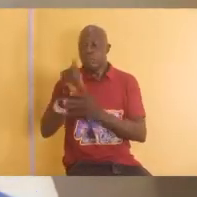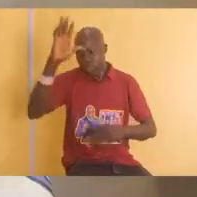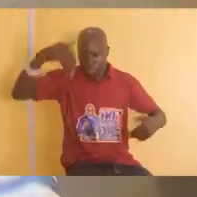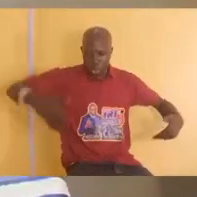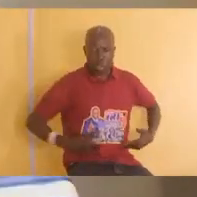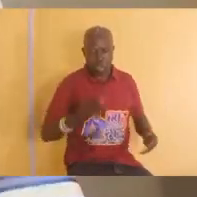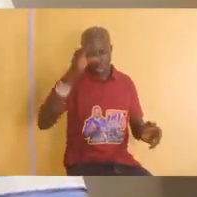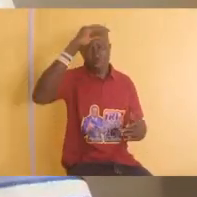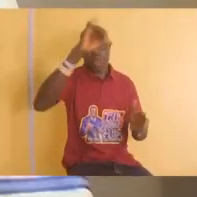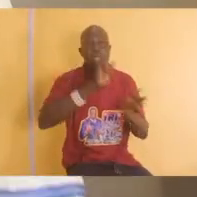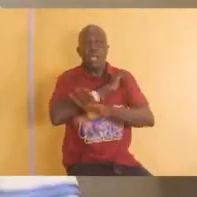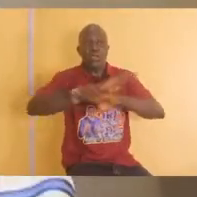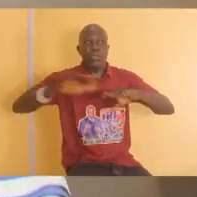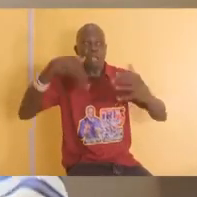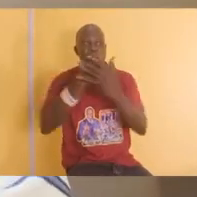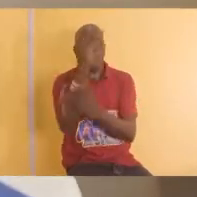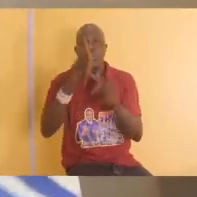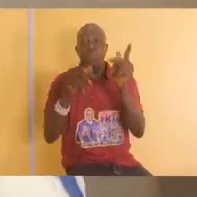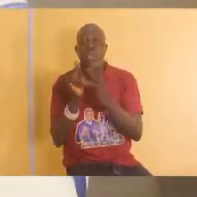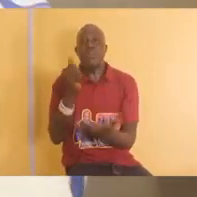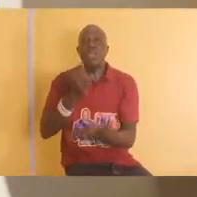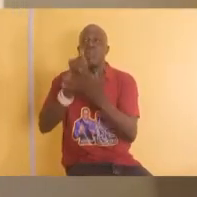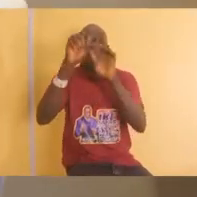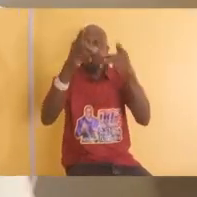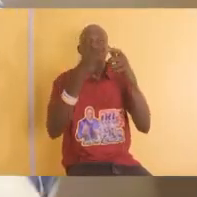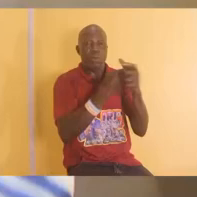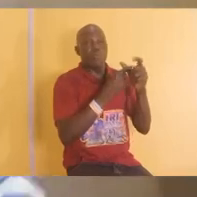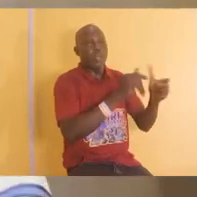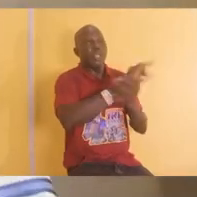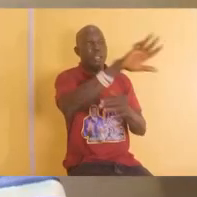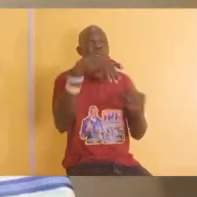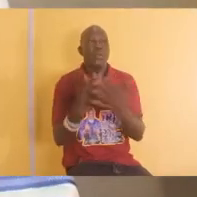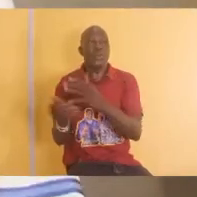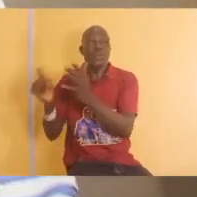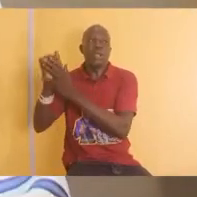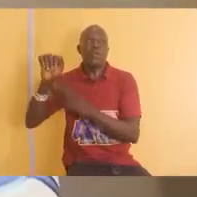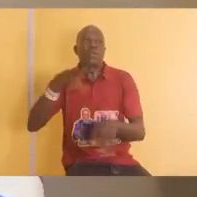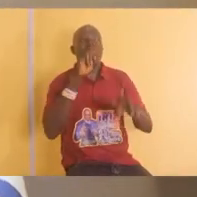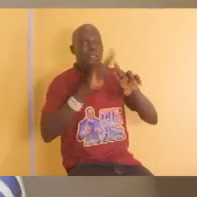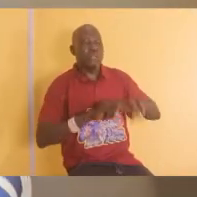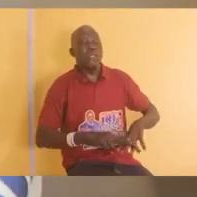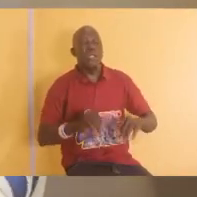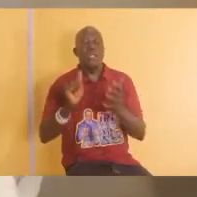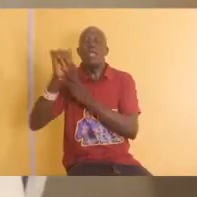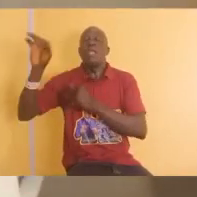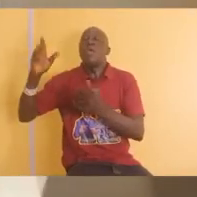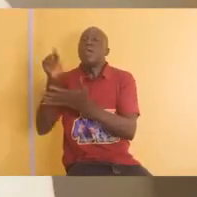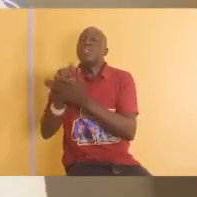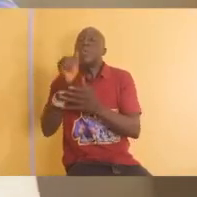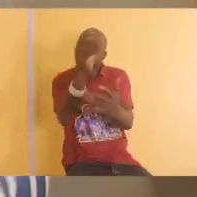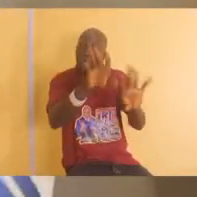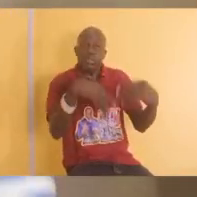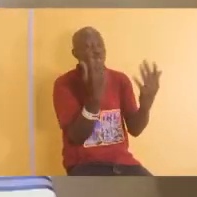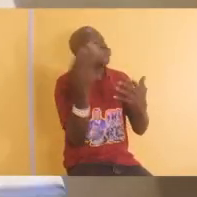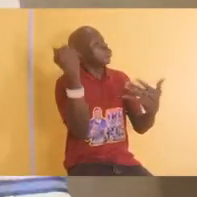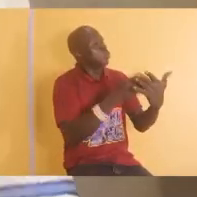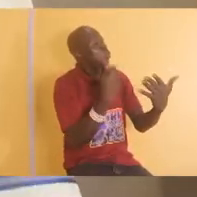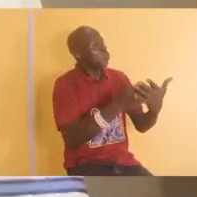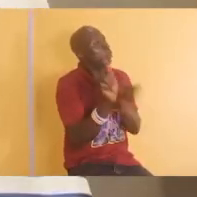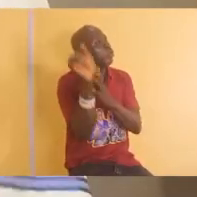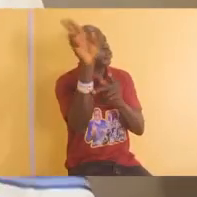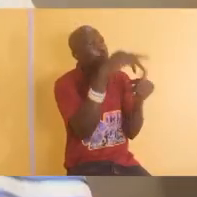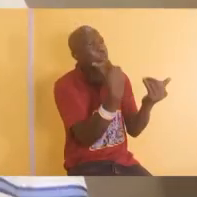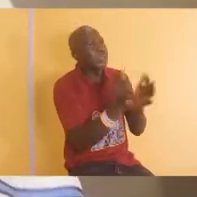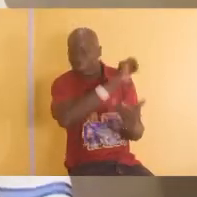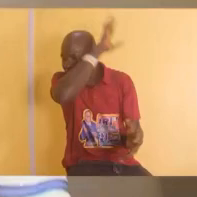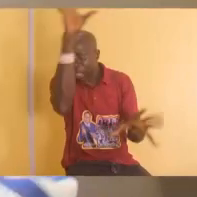That young man. He said, they don't want the one that runs after you. You cannot after your life. You are not stay there. And they are flashing you with money.